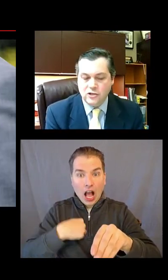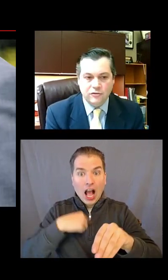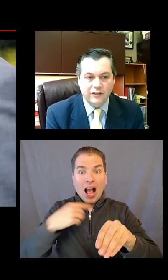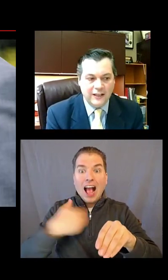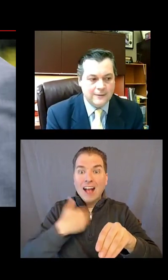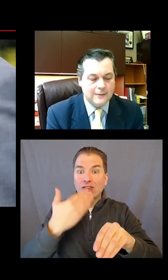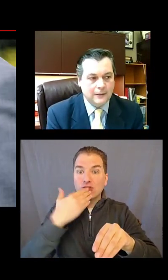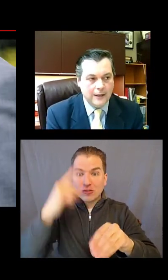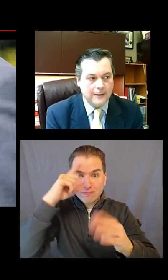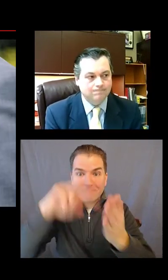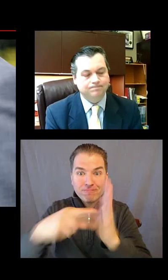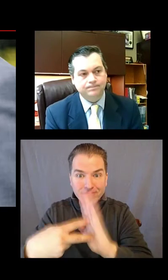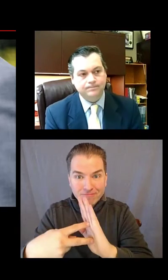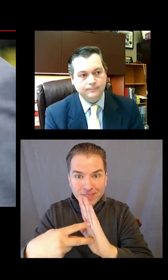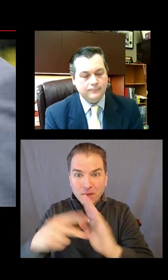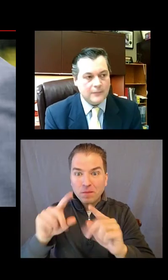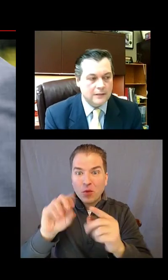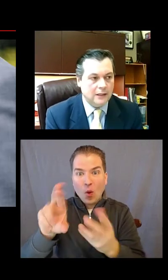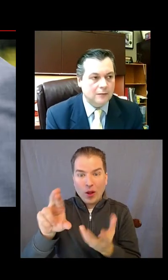do additional things like